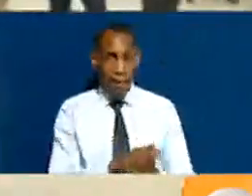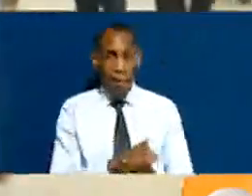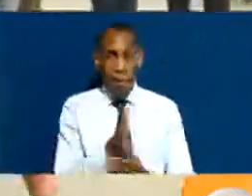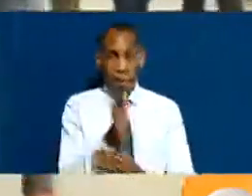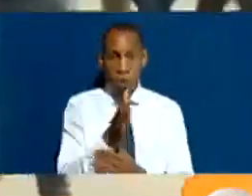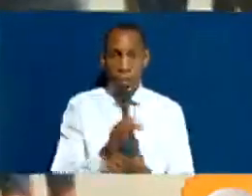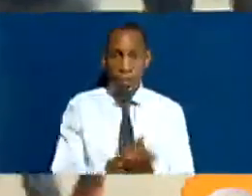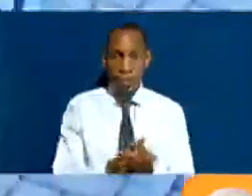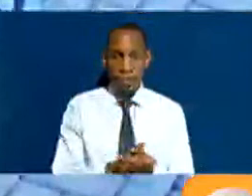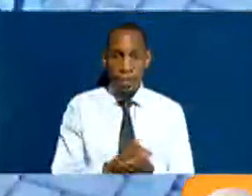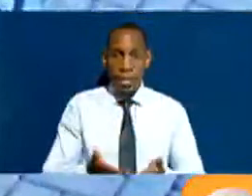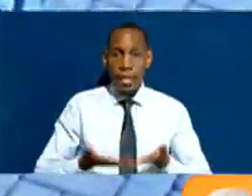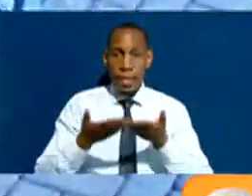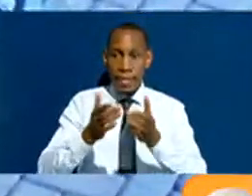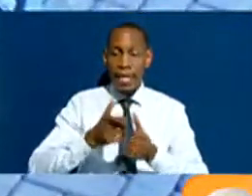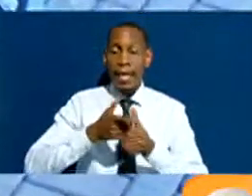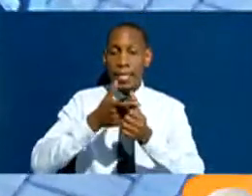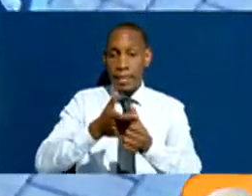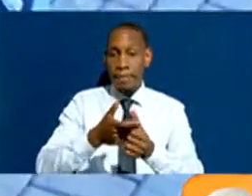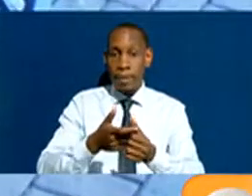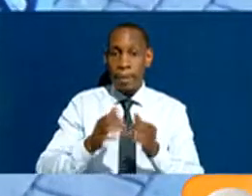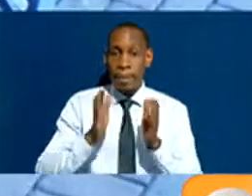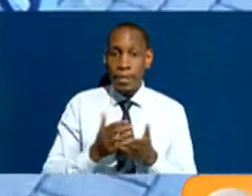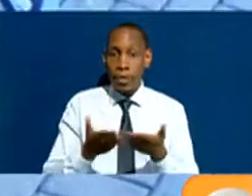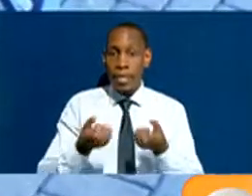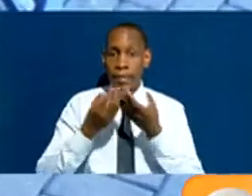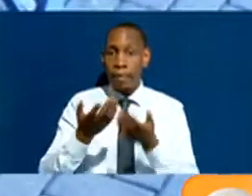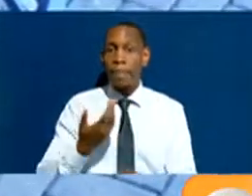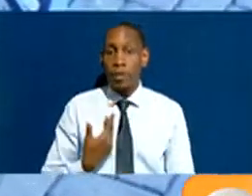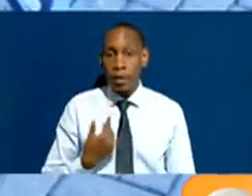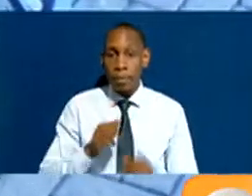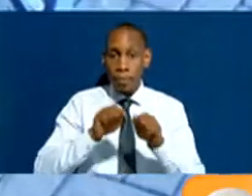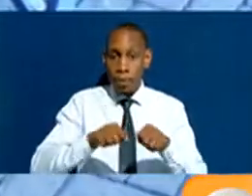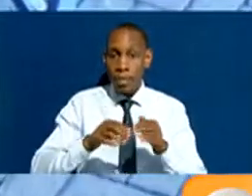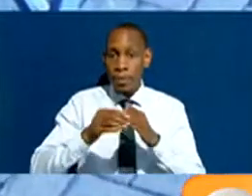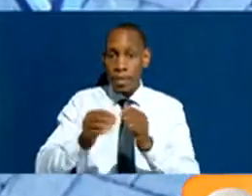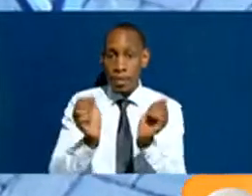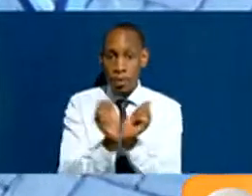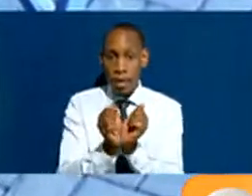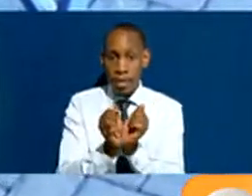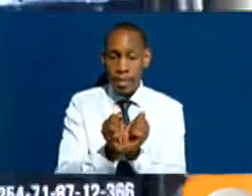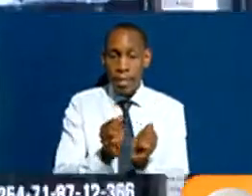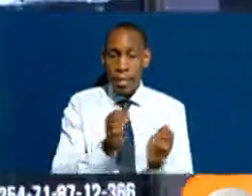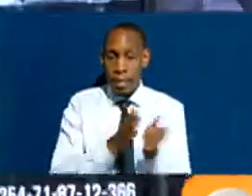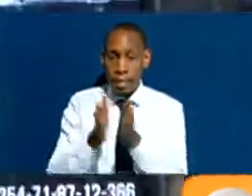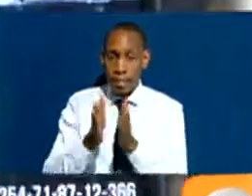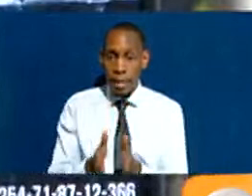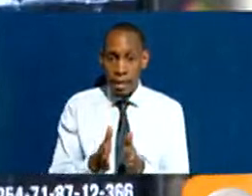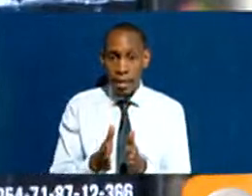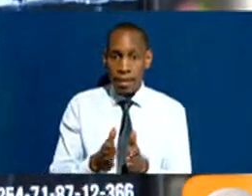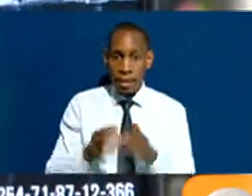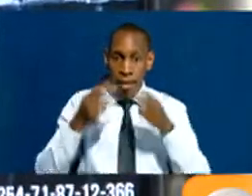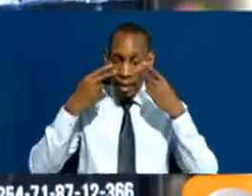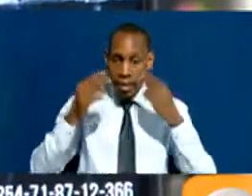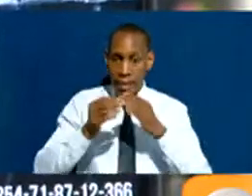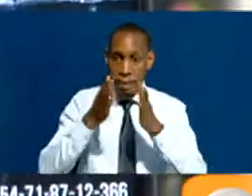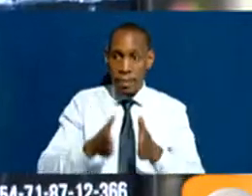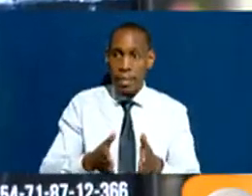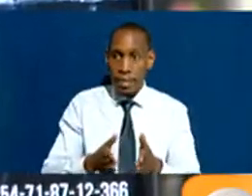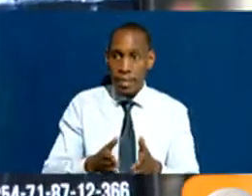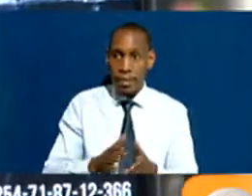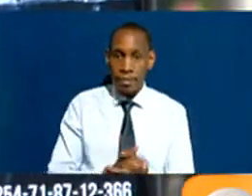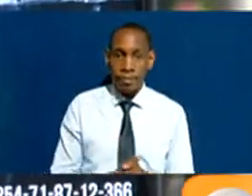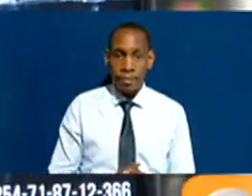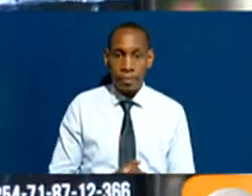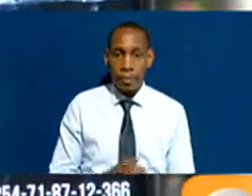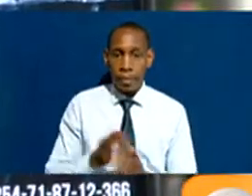has come out to offer a reward to anyone with information that will lead to the arrest of the mastermind, Al-Shabaab leader Mohamed Abdi